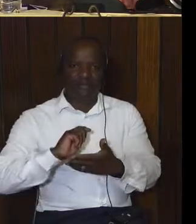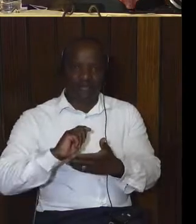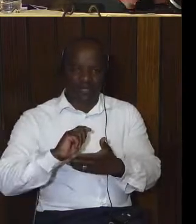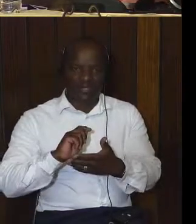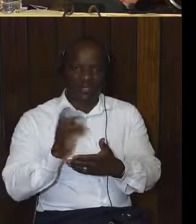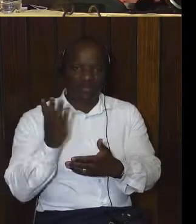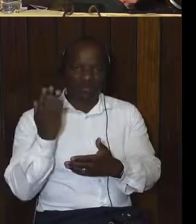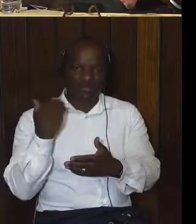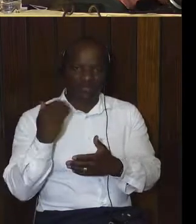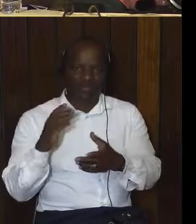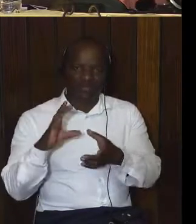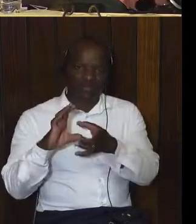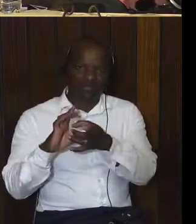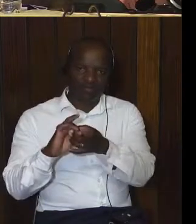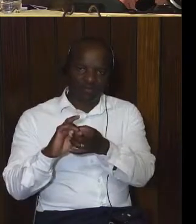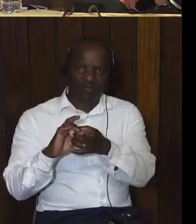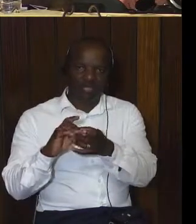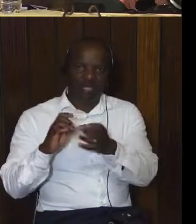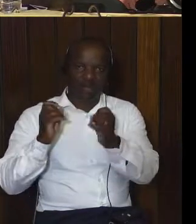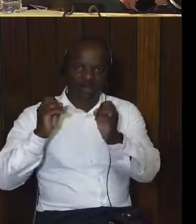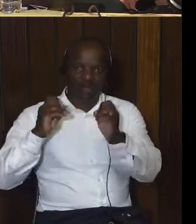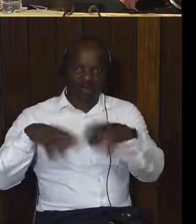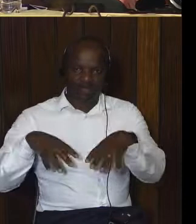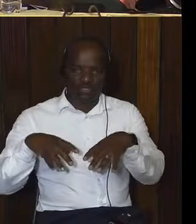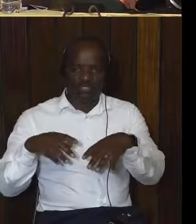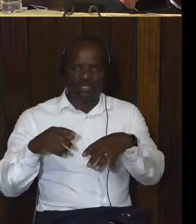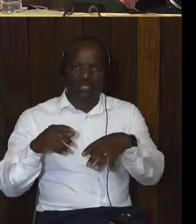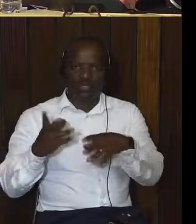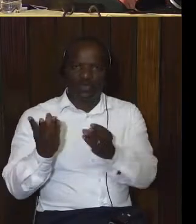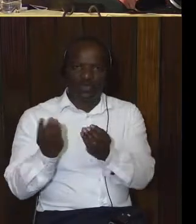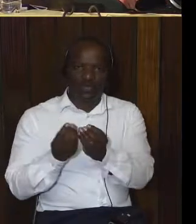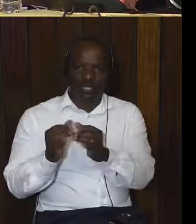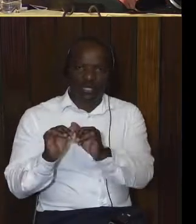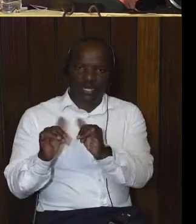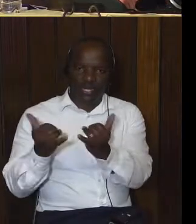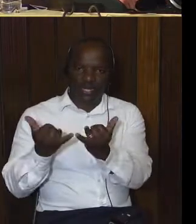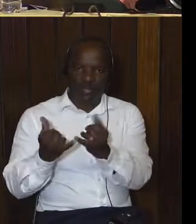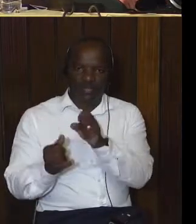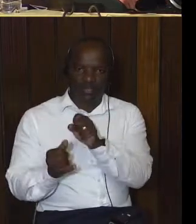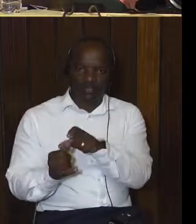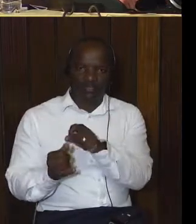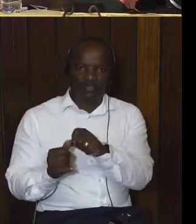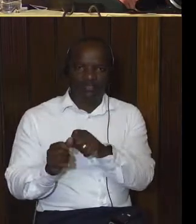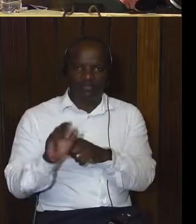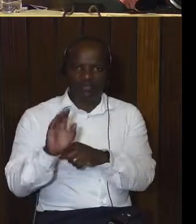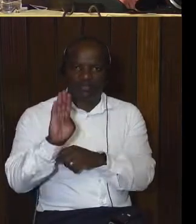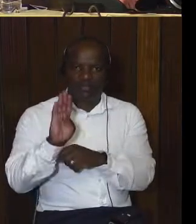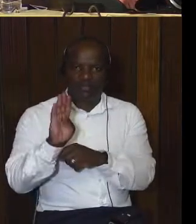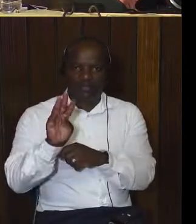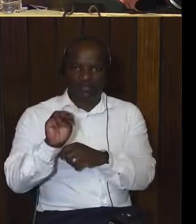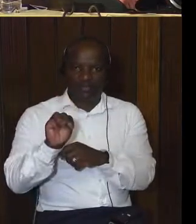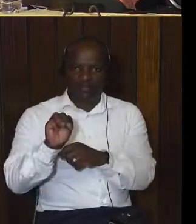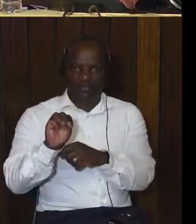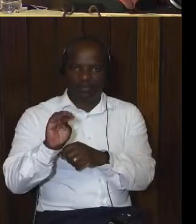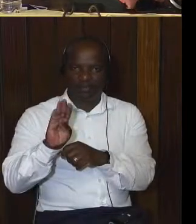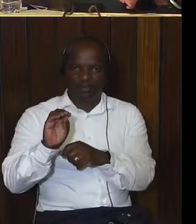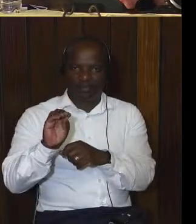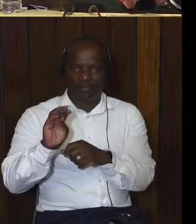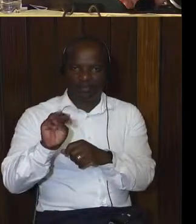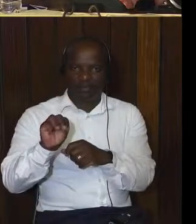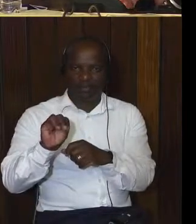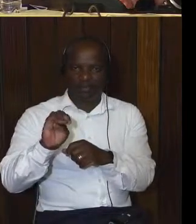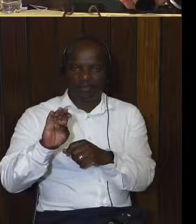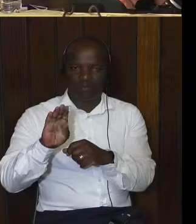a loss-sharing mechanism. So we share the losses. Our patronage guarantee,